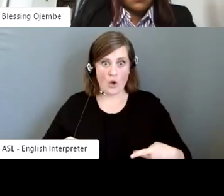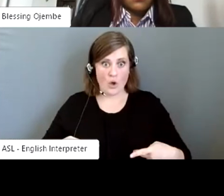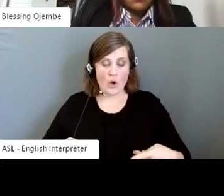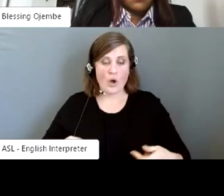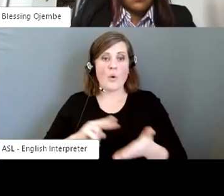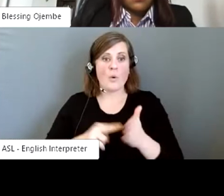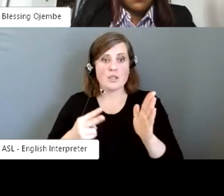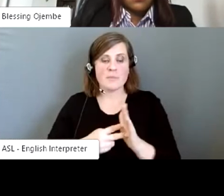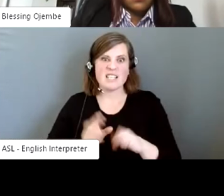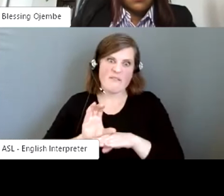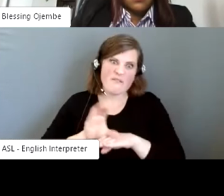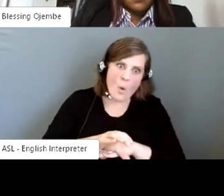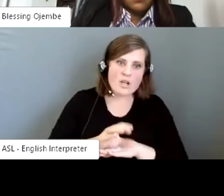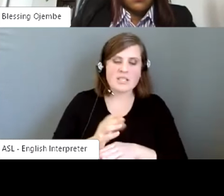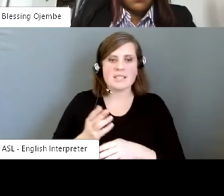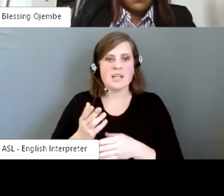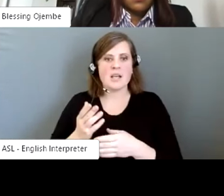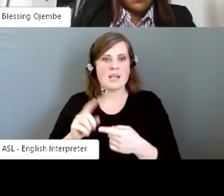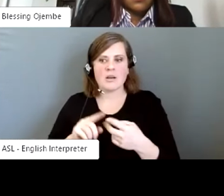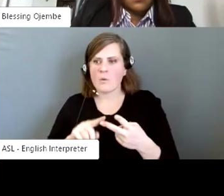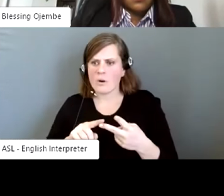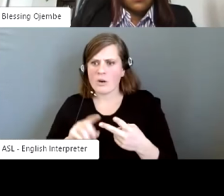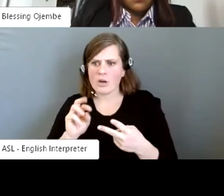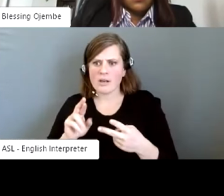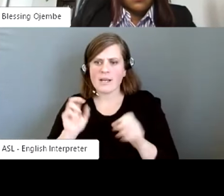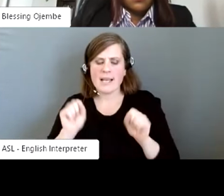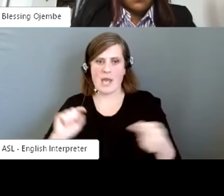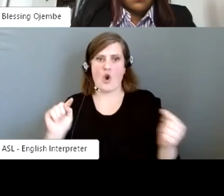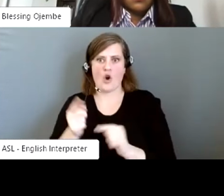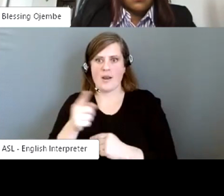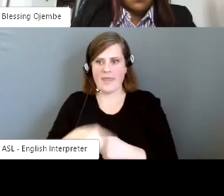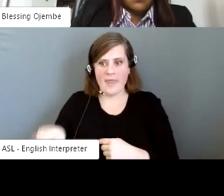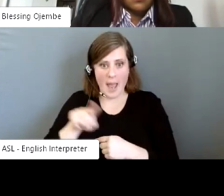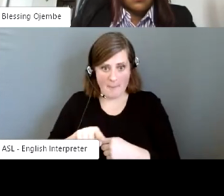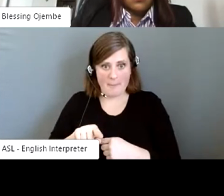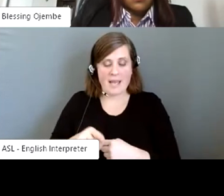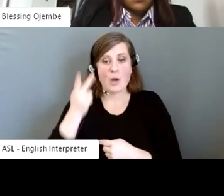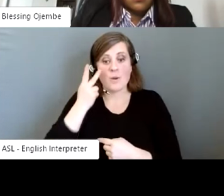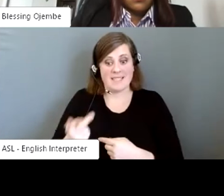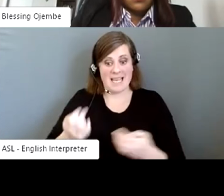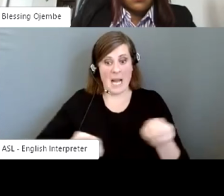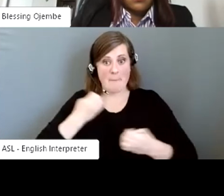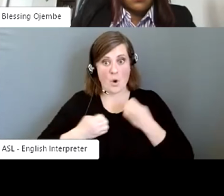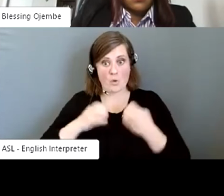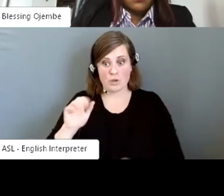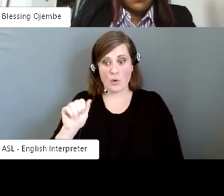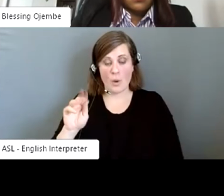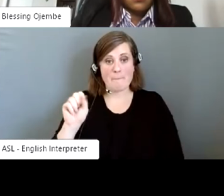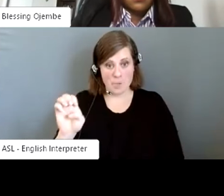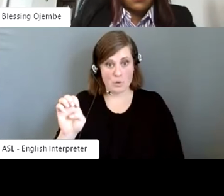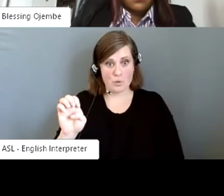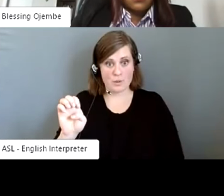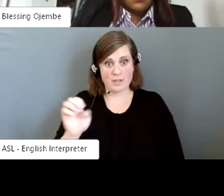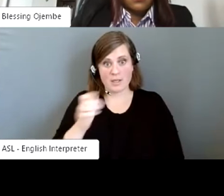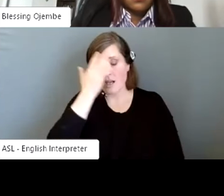of force or violence, which often cause harm. And we've seen emotional abuse, which also encompasses verbal